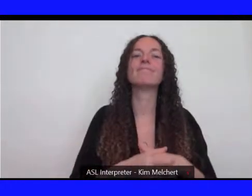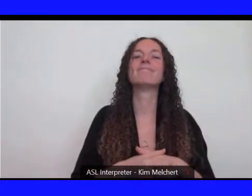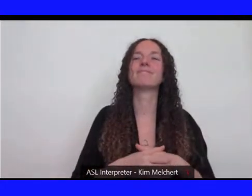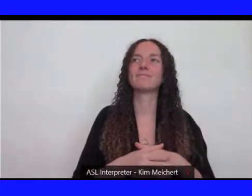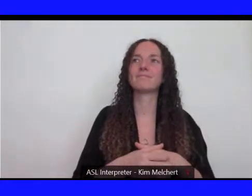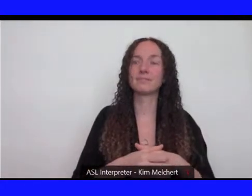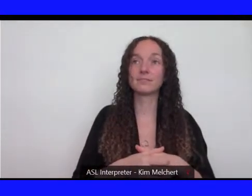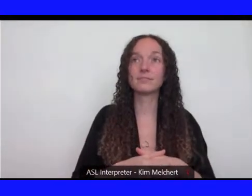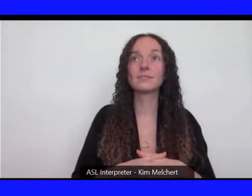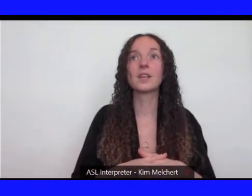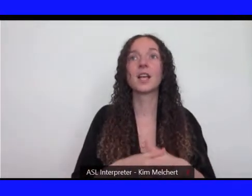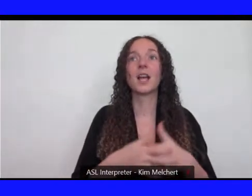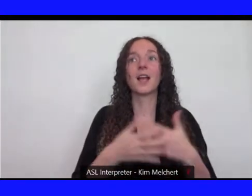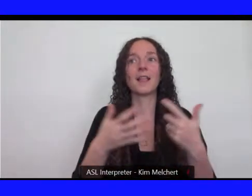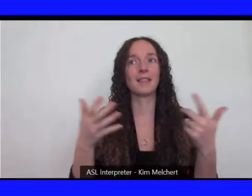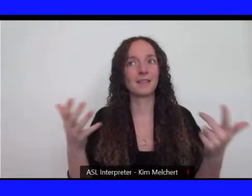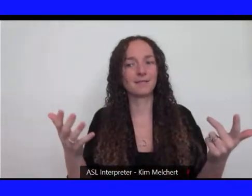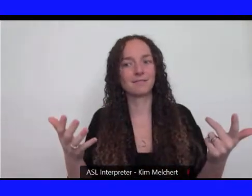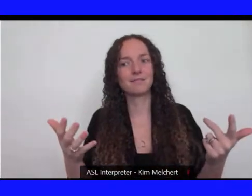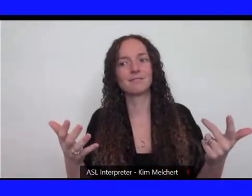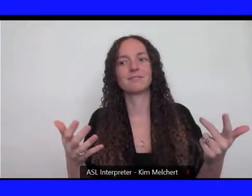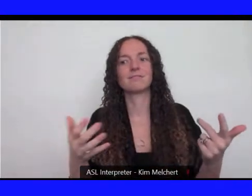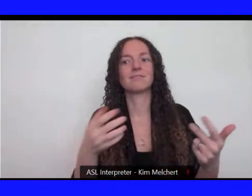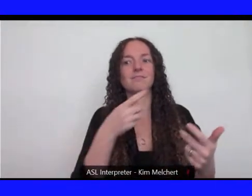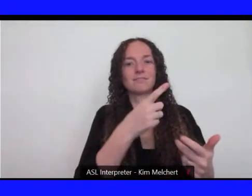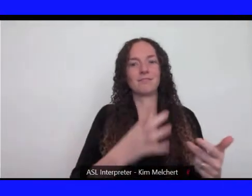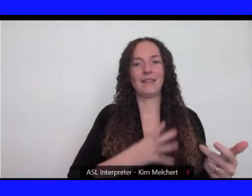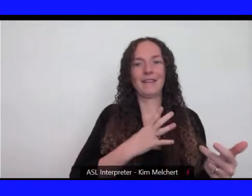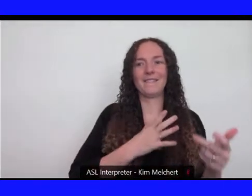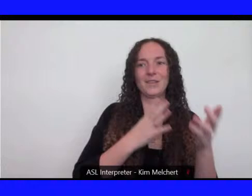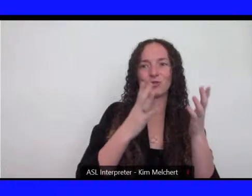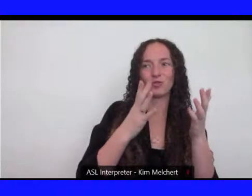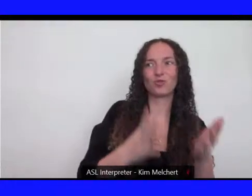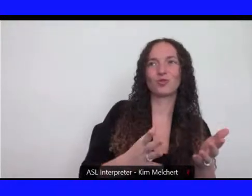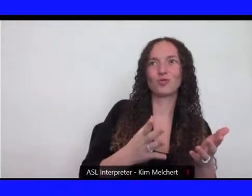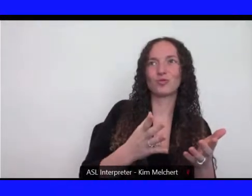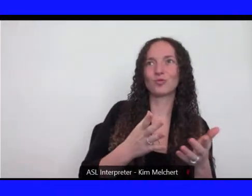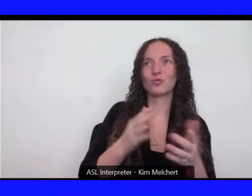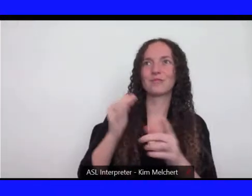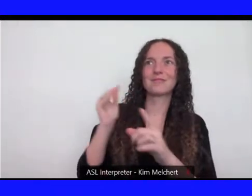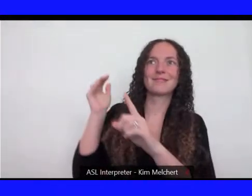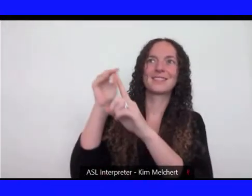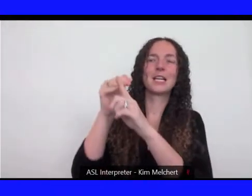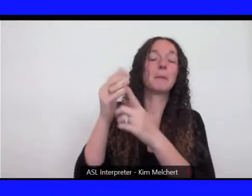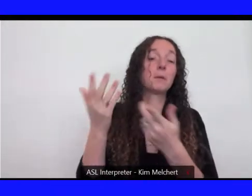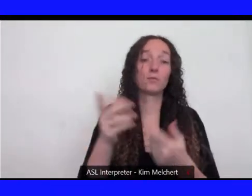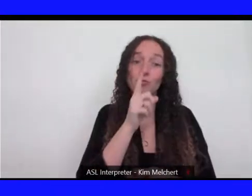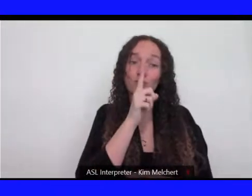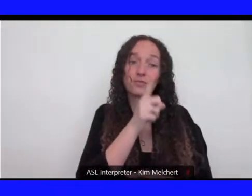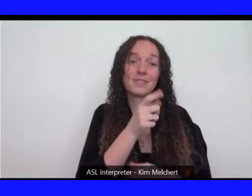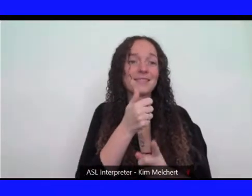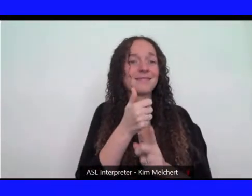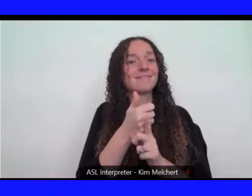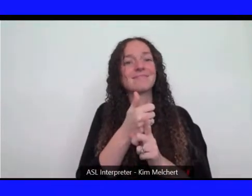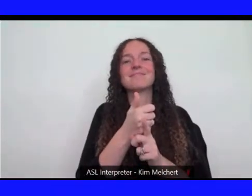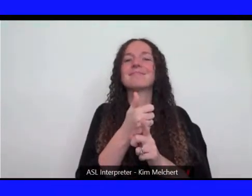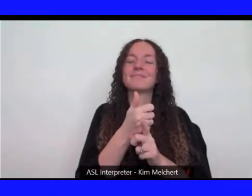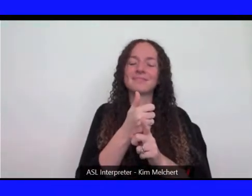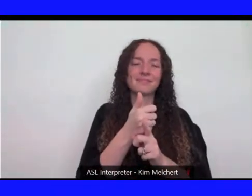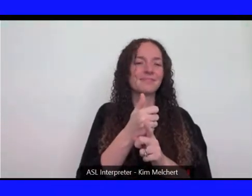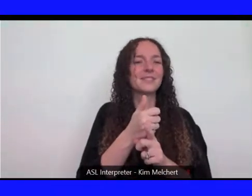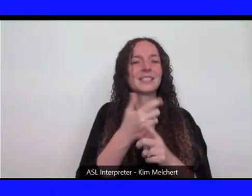Deborah also for your work. You are almost like the glue that keeps everything together at all the different levels.